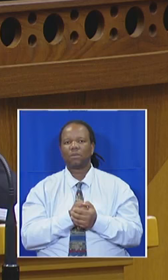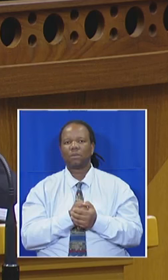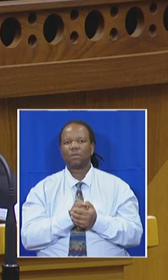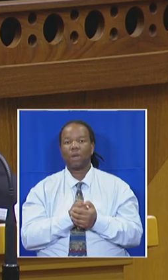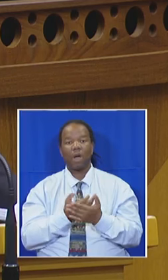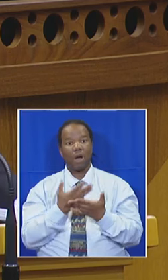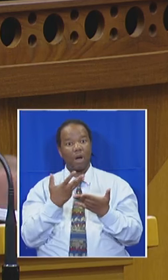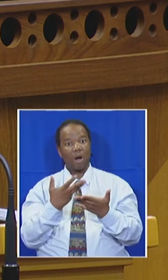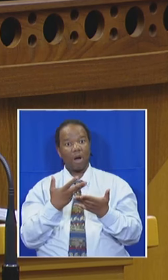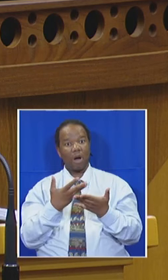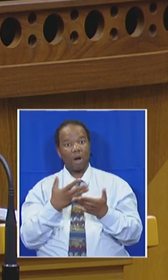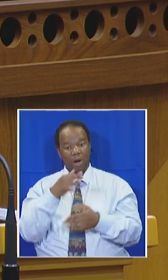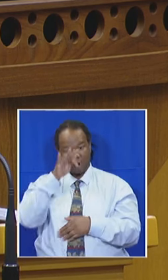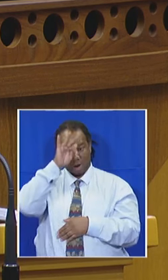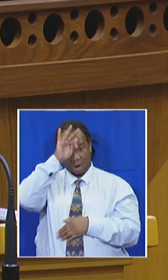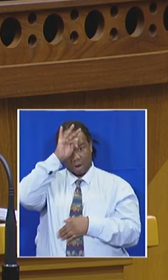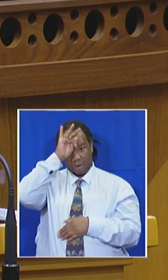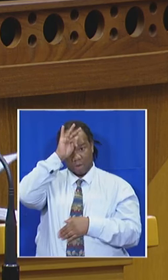told me at Nyanga